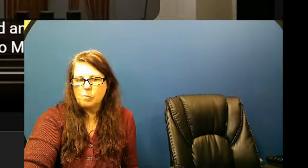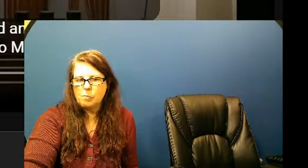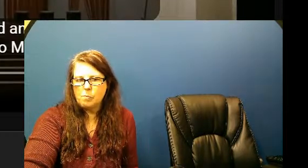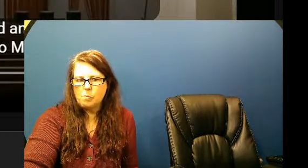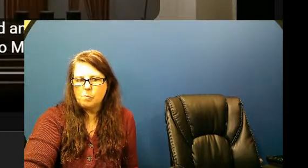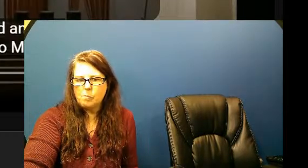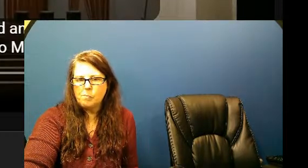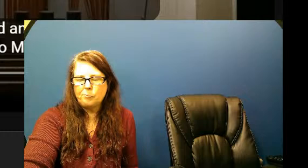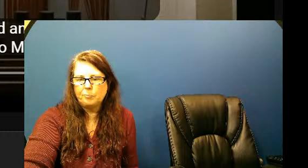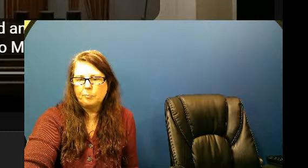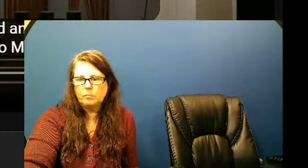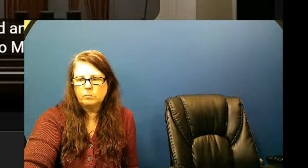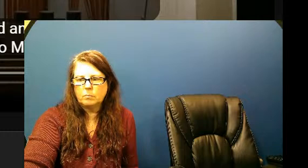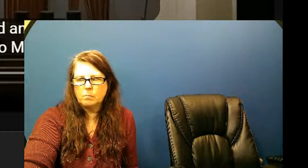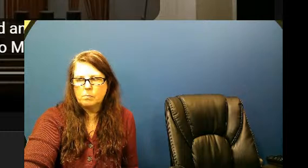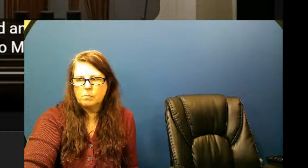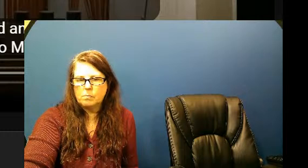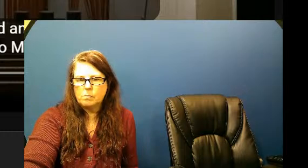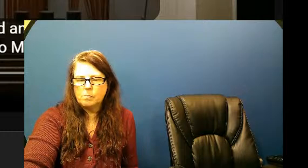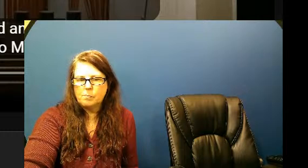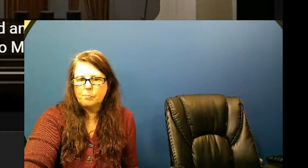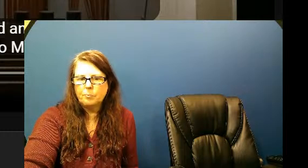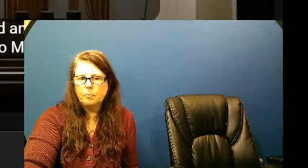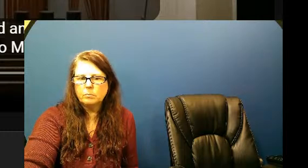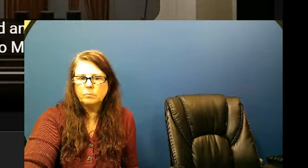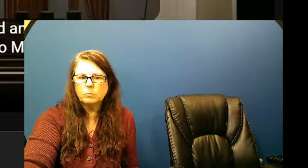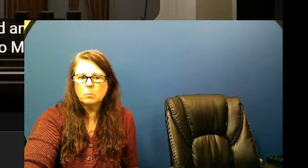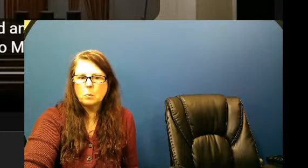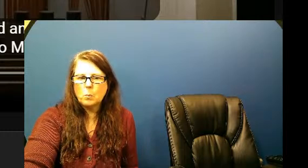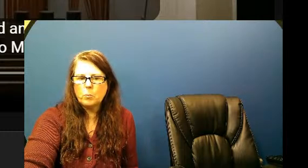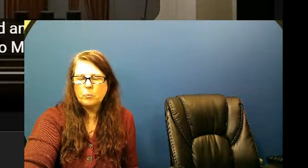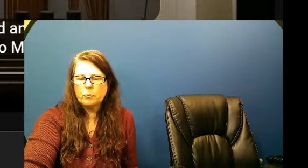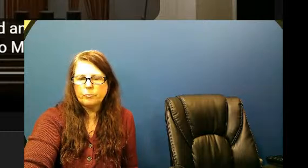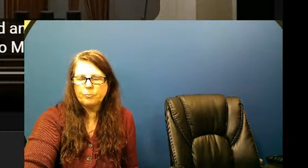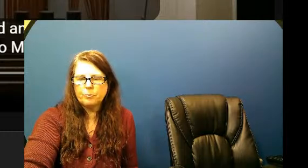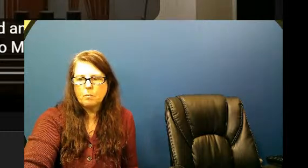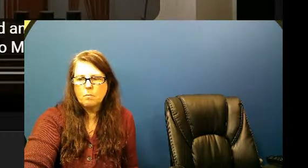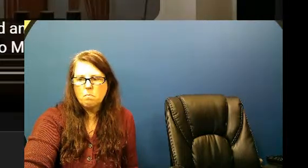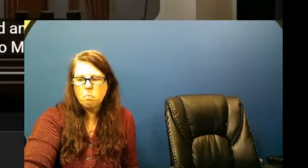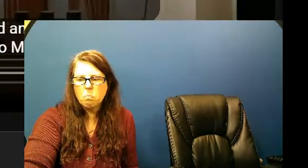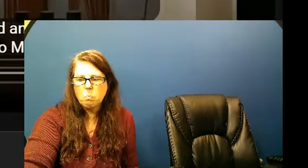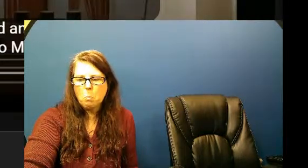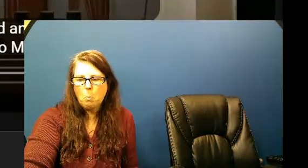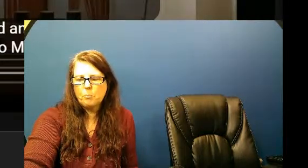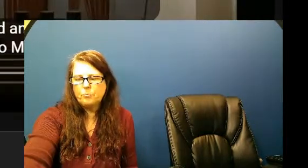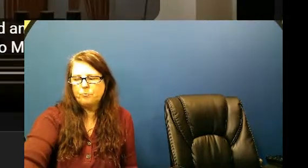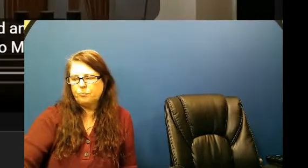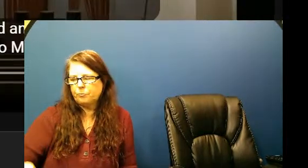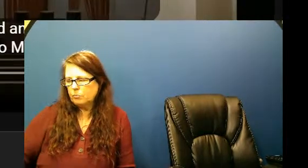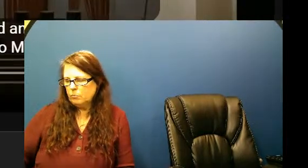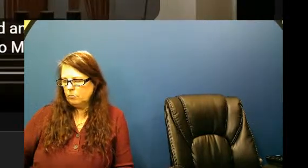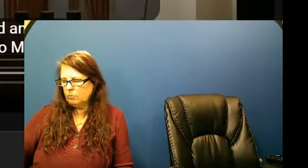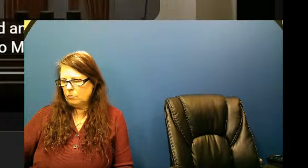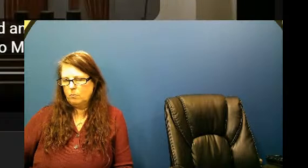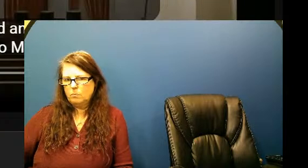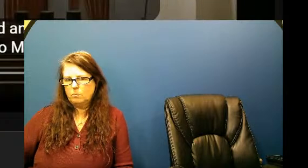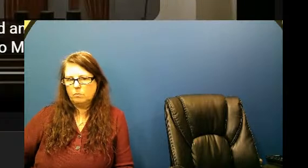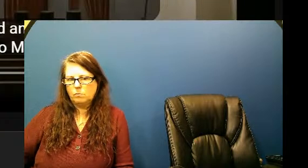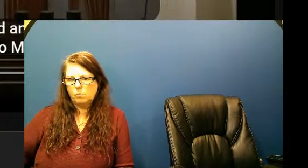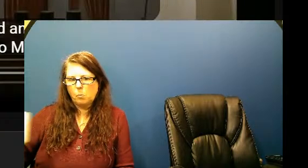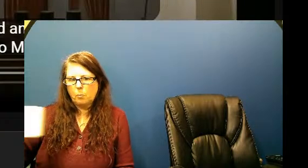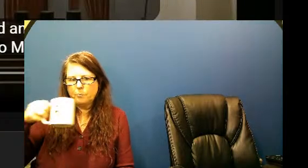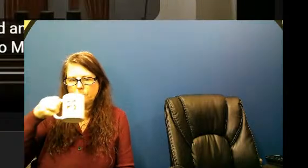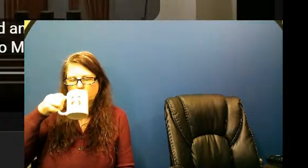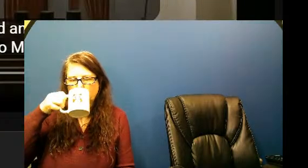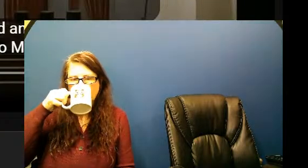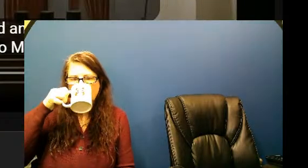It's But if interesting the court were ever It's interesting that Congress hasn't acted in this field. I mean, we have in the FISA area, lots of opportunity.